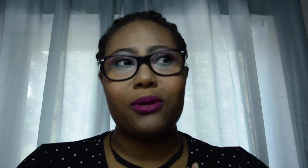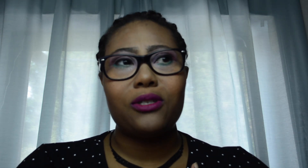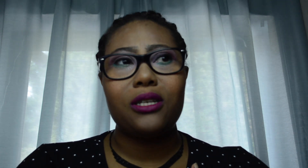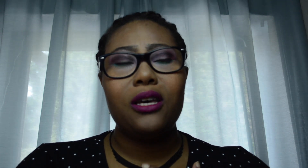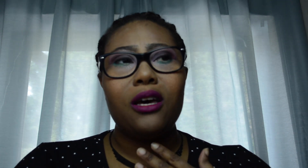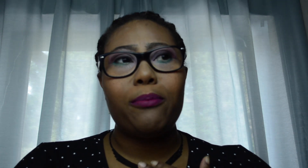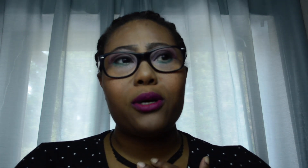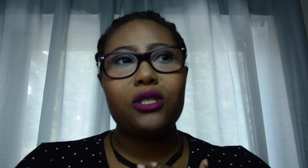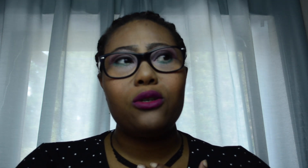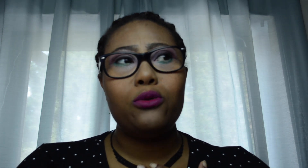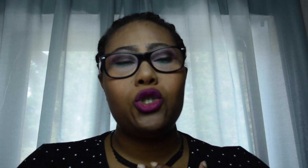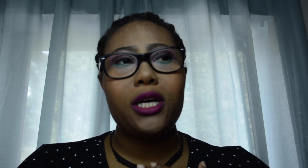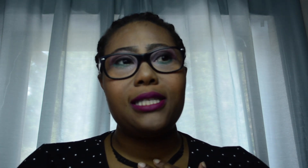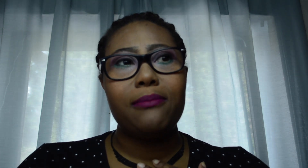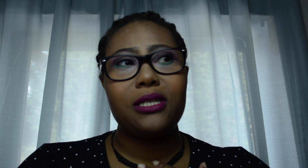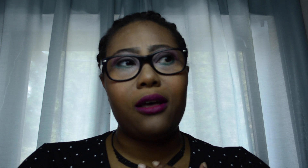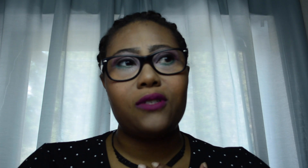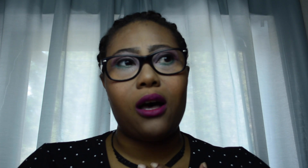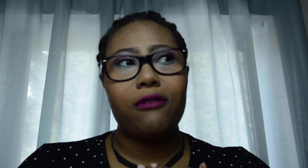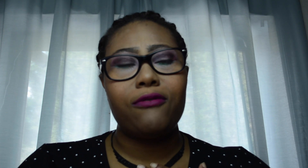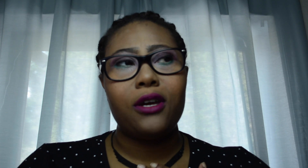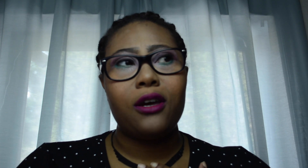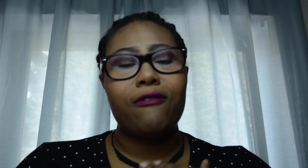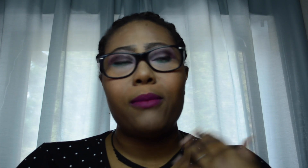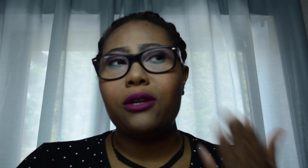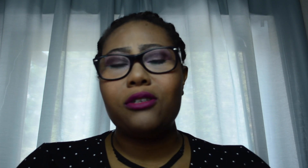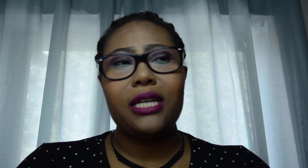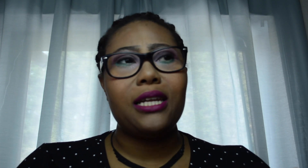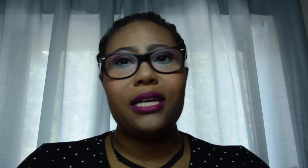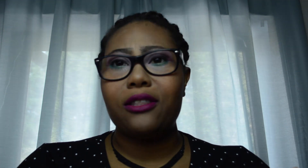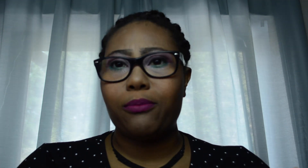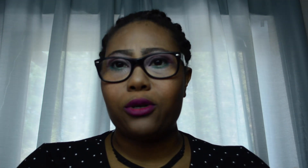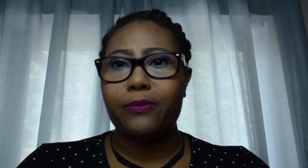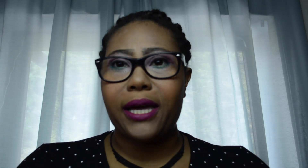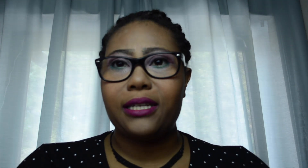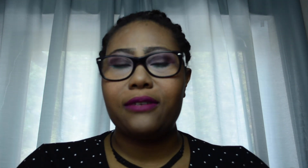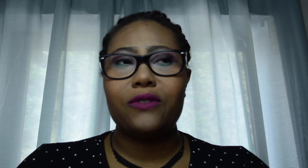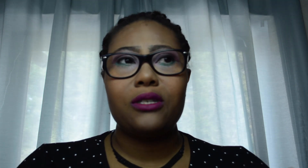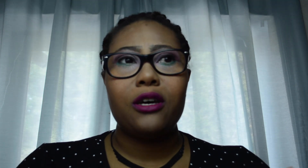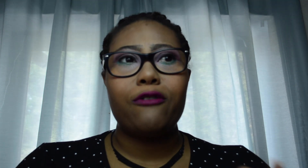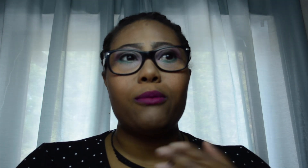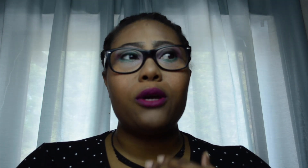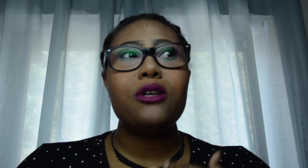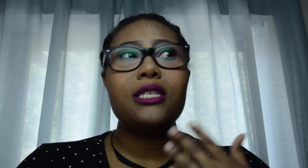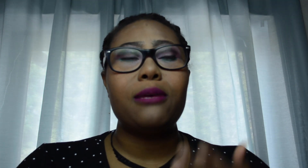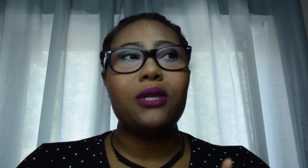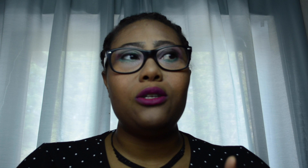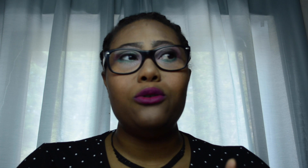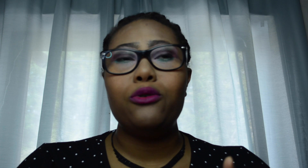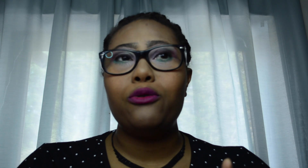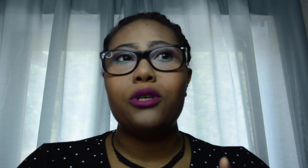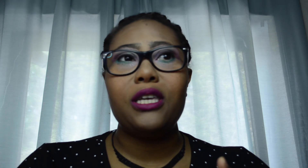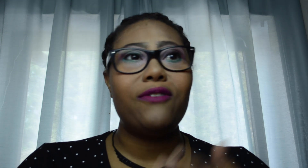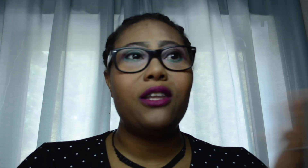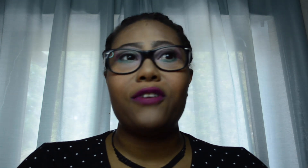me is a person who shuts themselves off from understanding other perspectives, from learning something